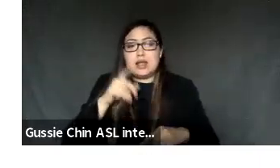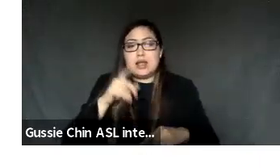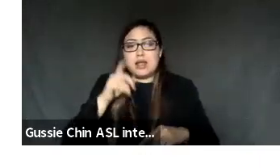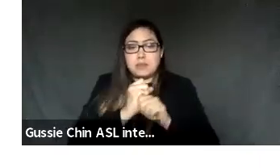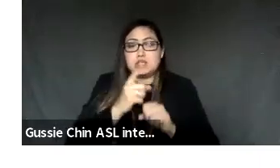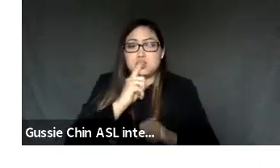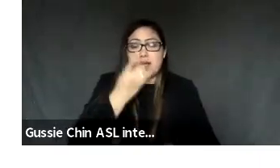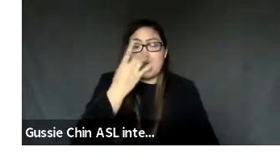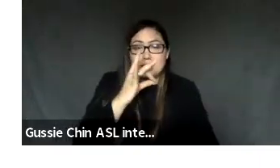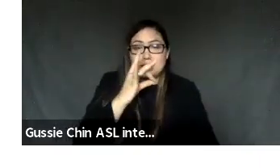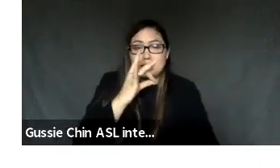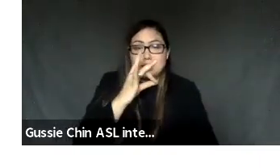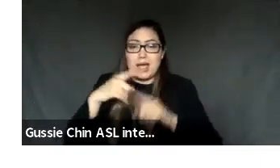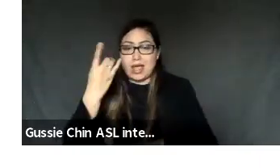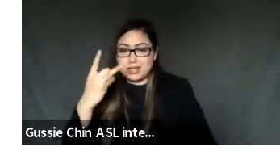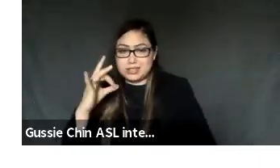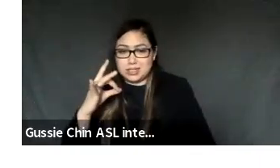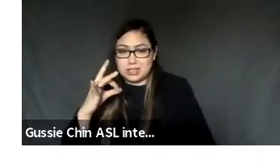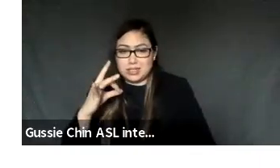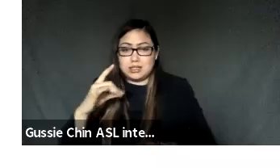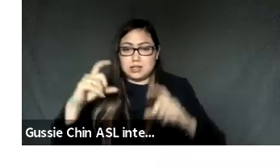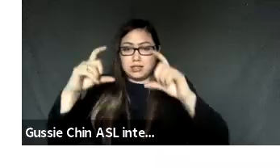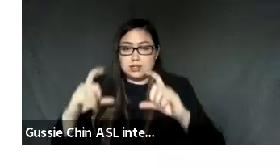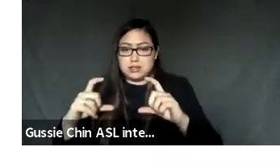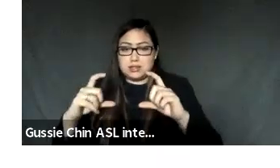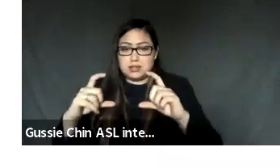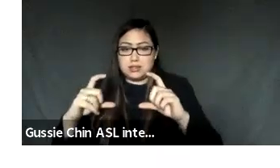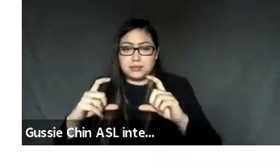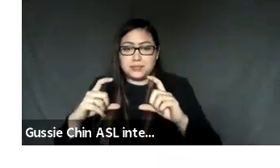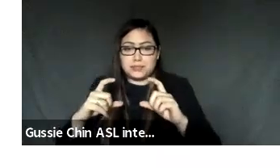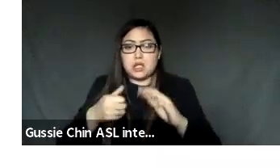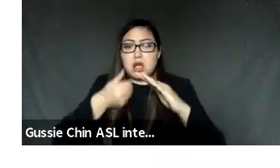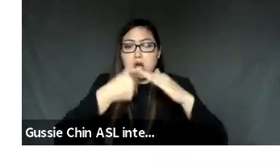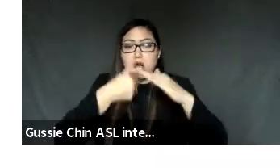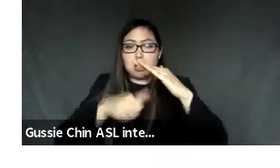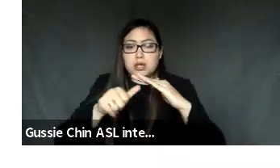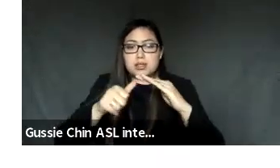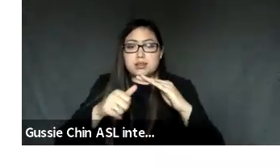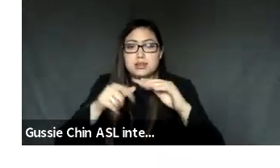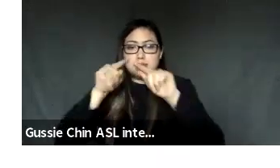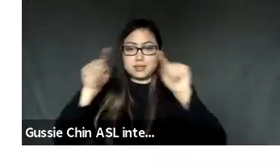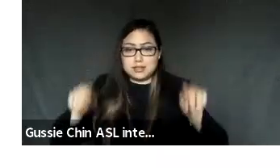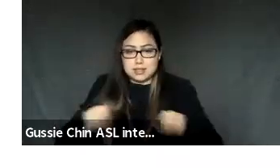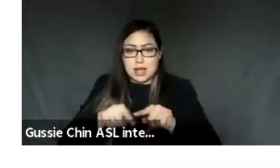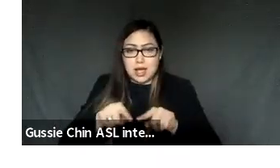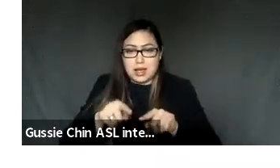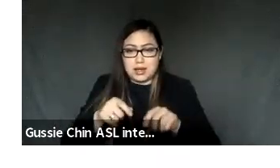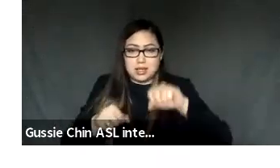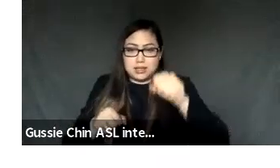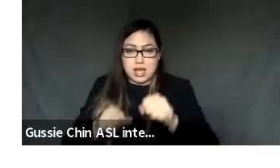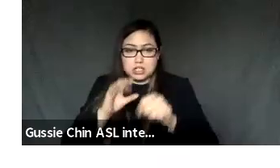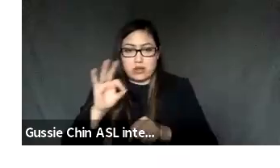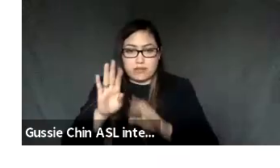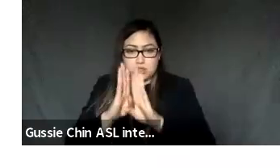by 18 underneath that sign near the latch side of the door. But the international symbol of accessibility wouldn't be required on those rooms that